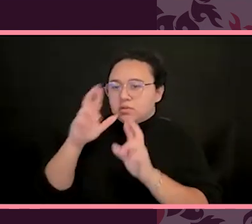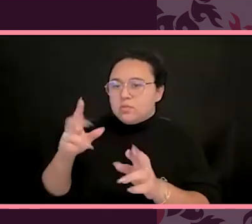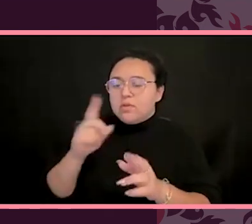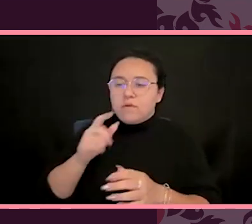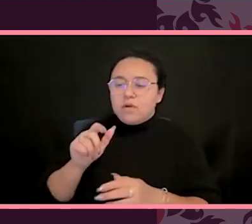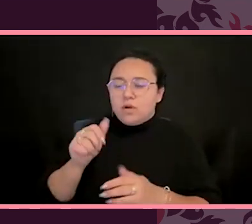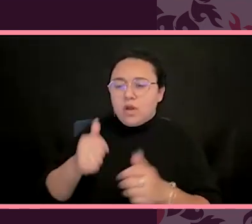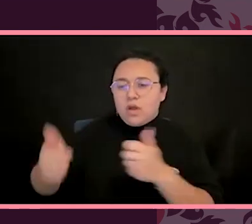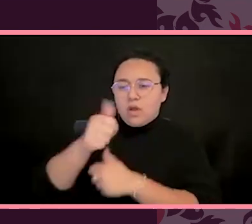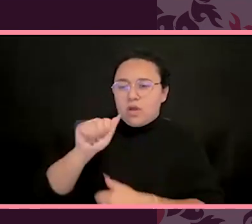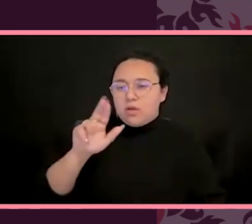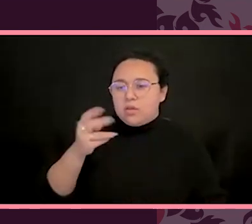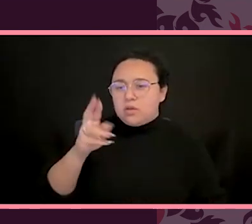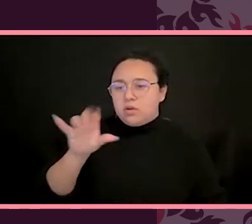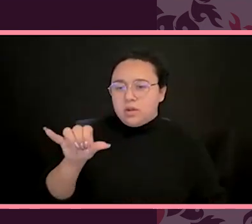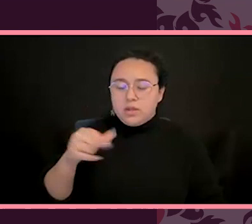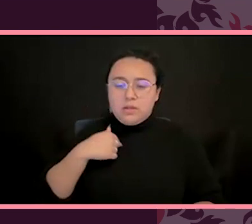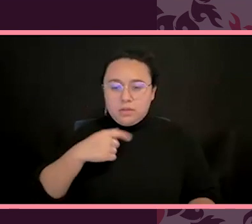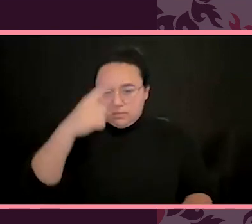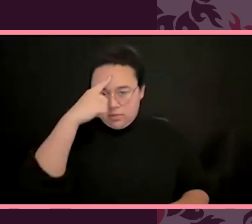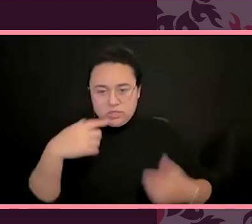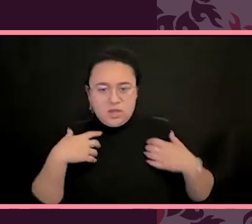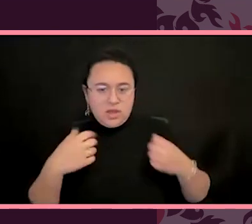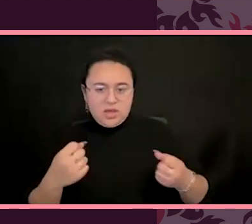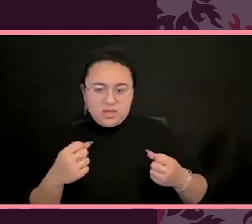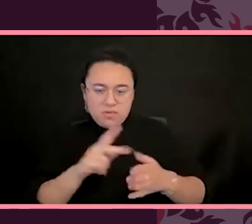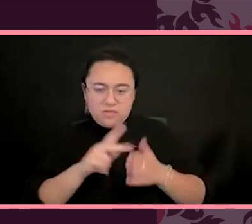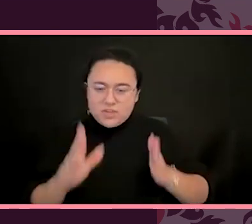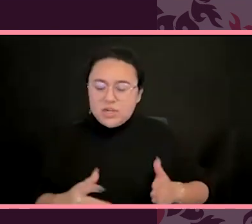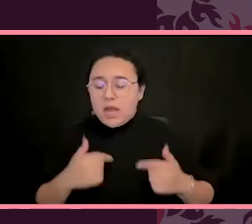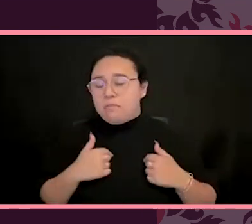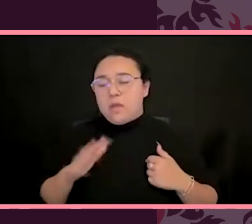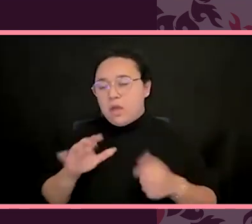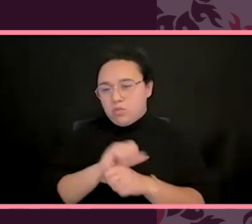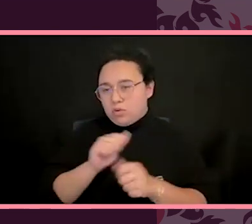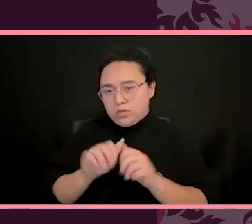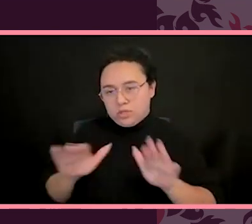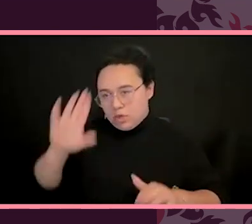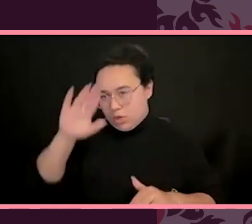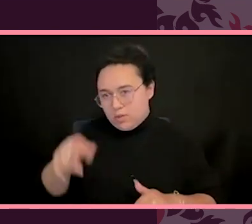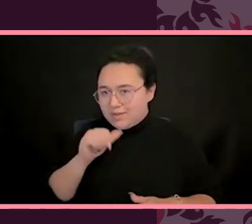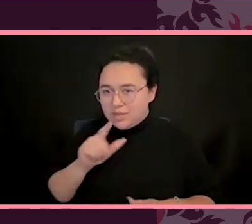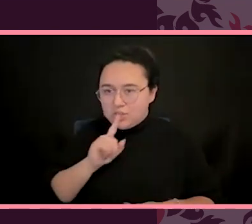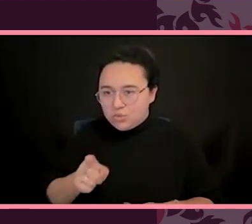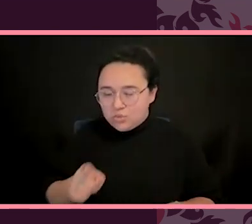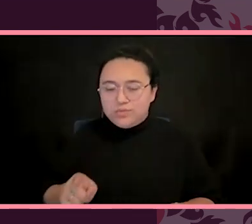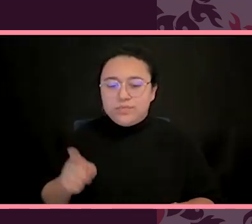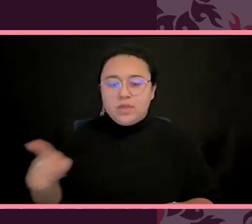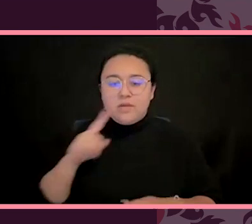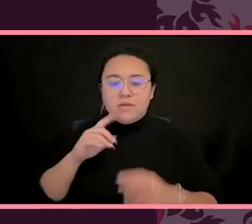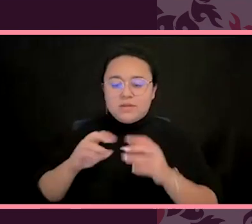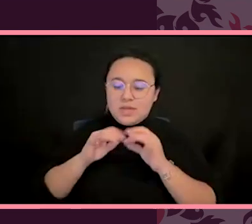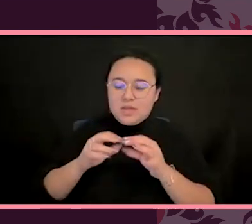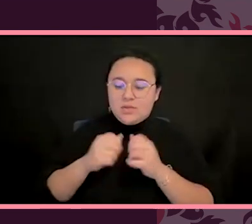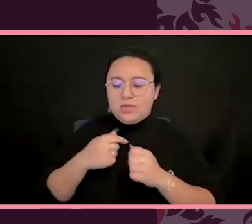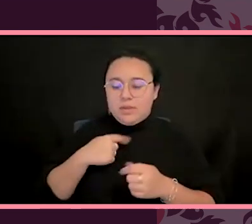authority. And me being a mental health professional, I was like, I work with children and I know that's not true. But they were fighting me